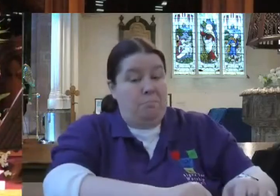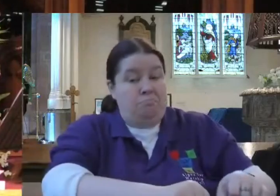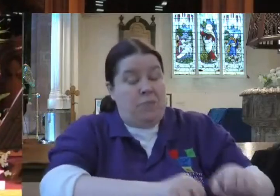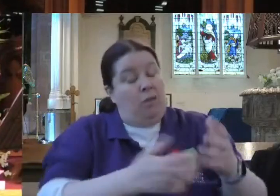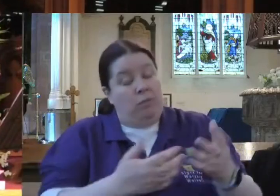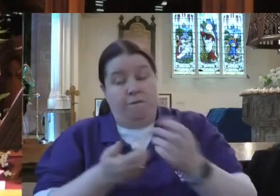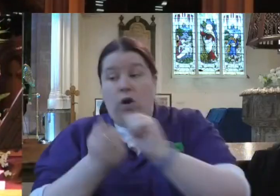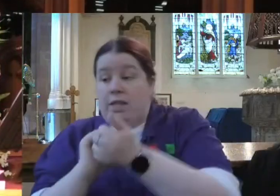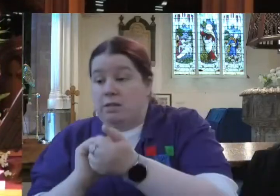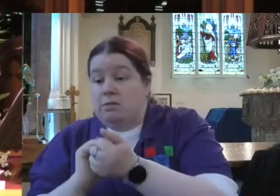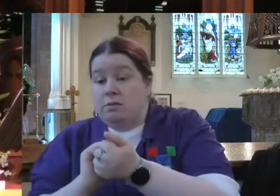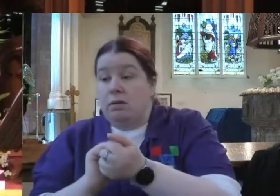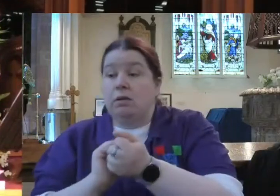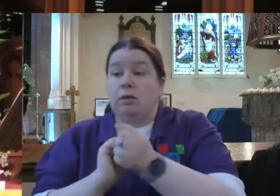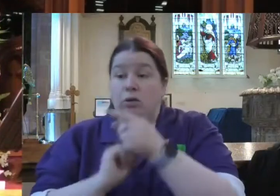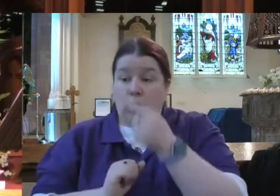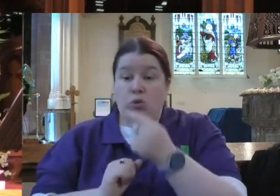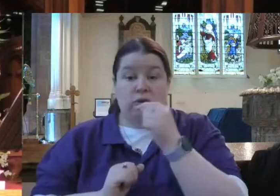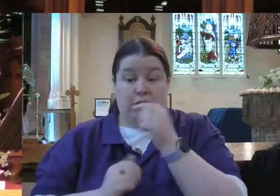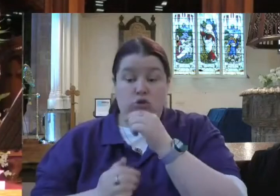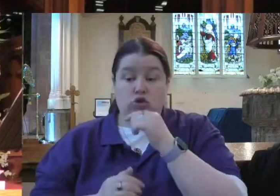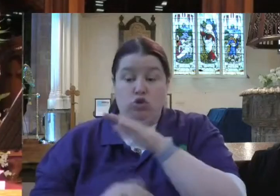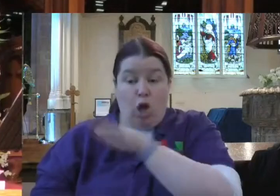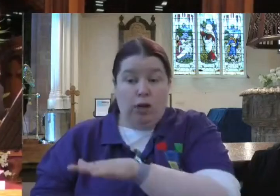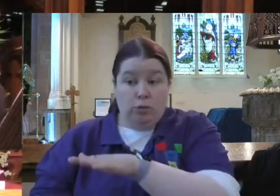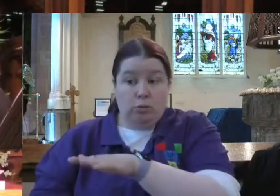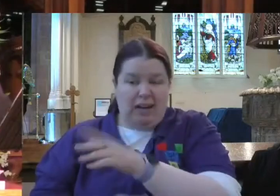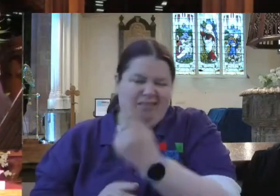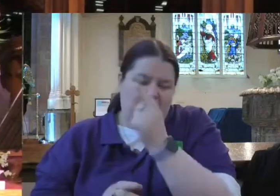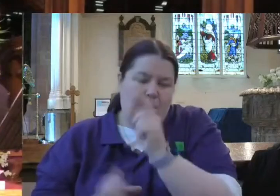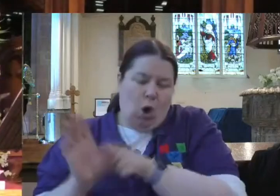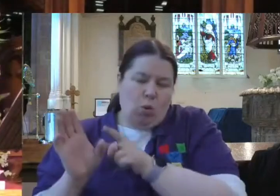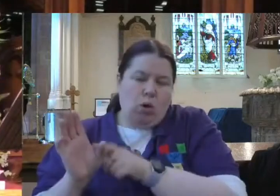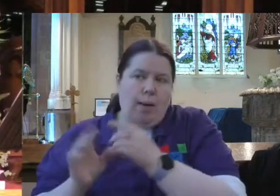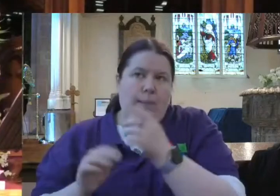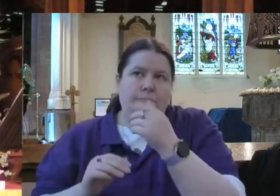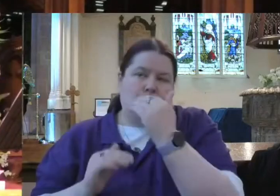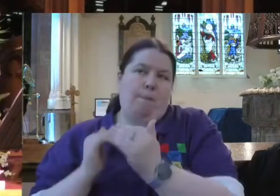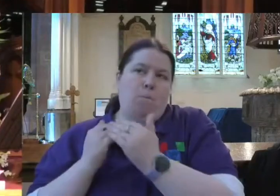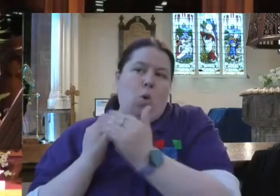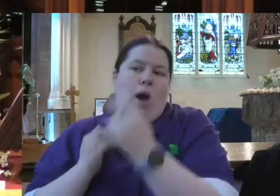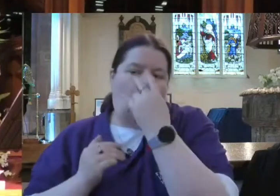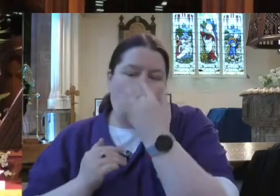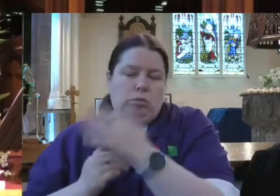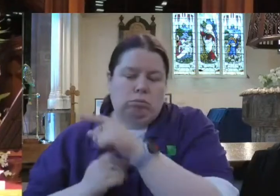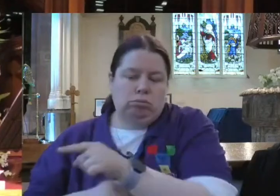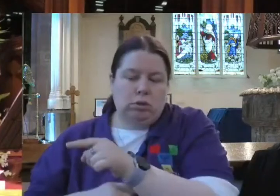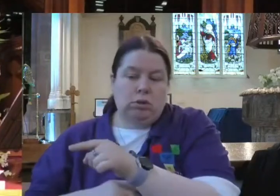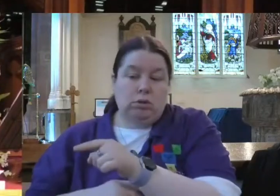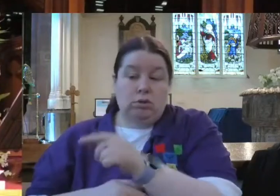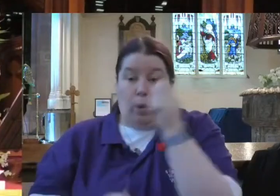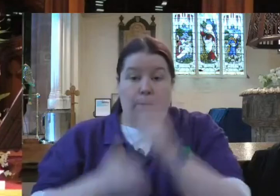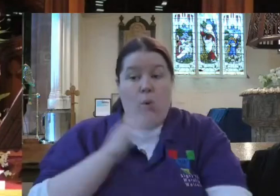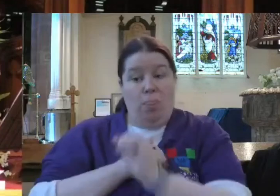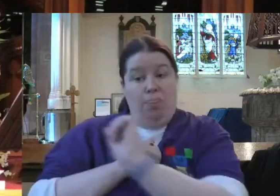older and was just about ready for a new pushchair. So they offered us a deal on their old pram. And it was a really good pram, so we bought it for 50